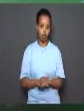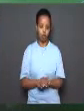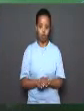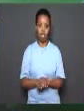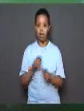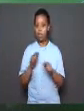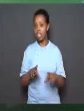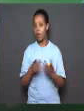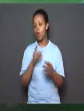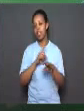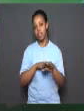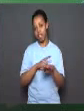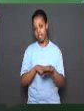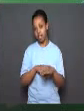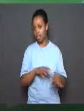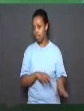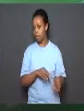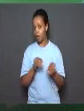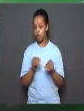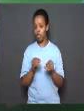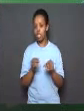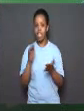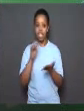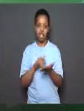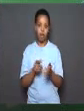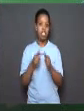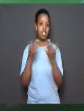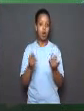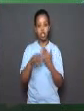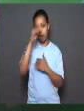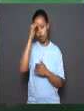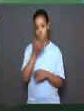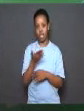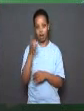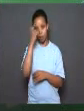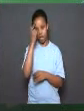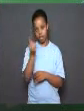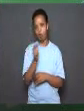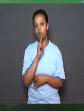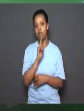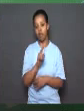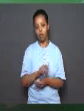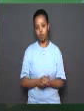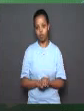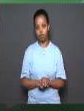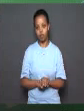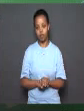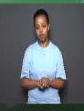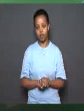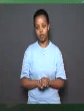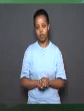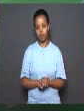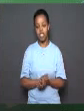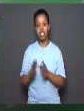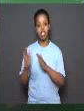Today's lesson will be a review of what you have learned so far. If you